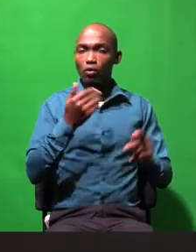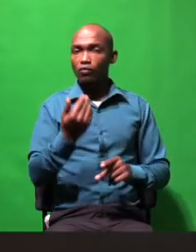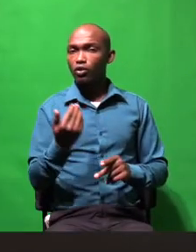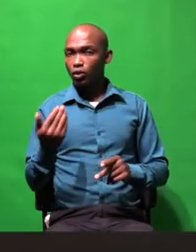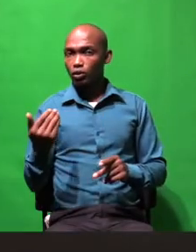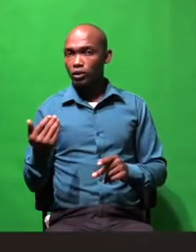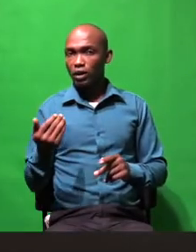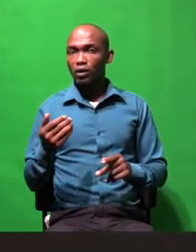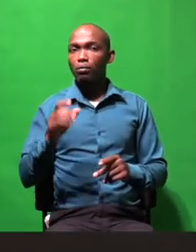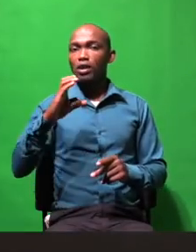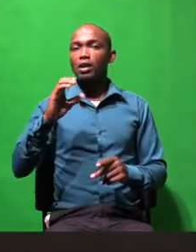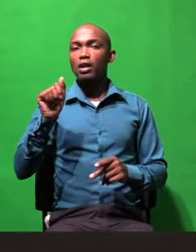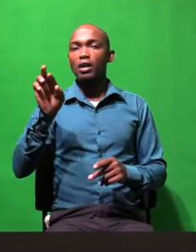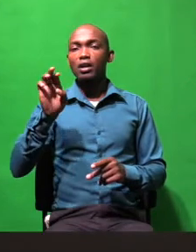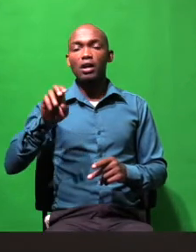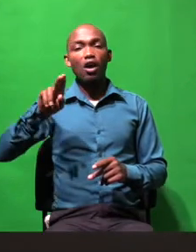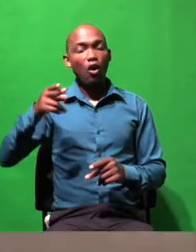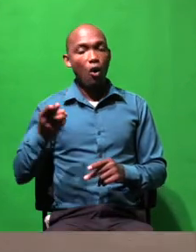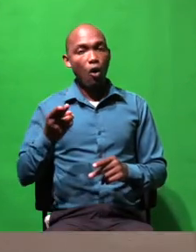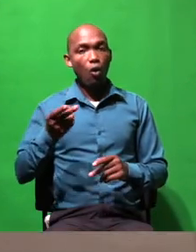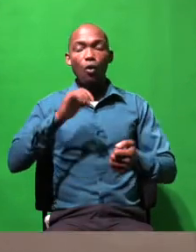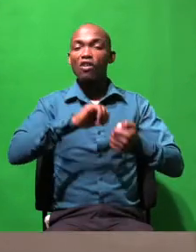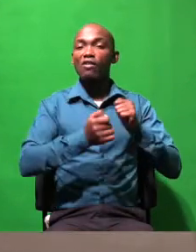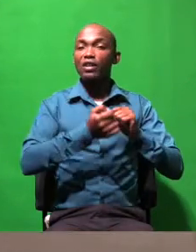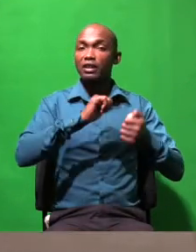career, or will be affected. So